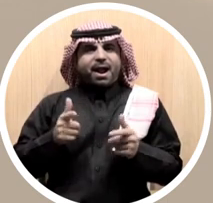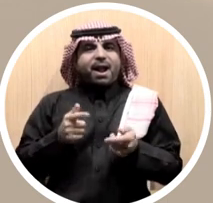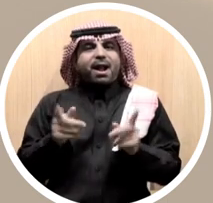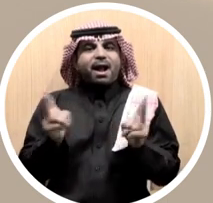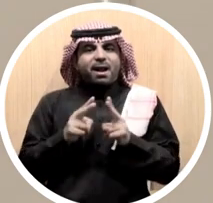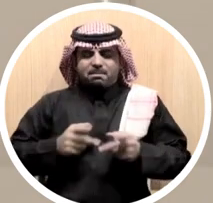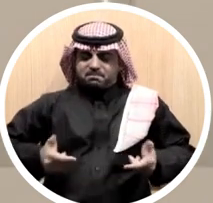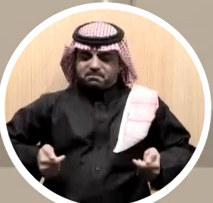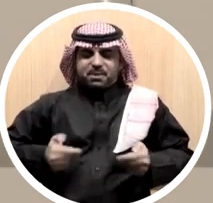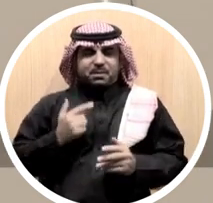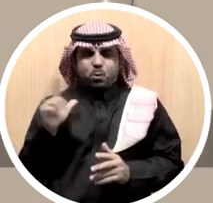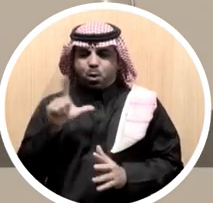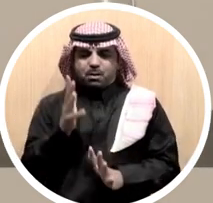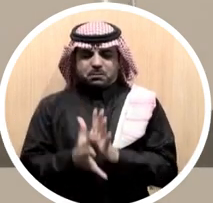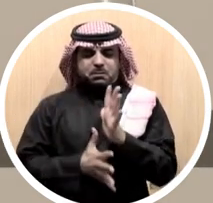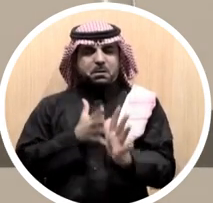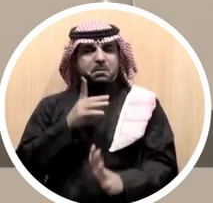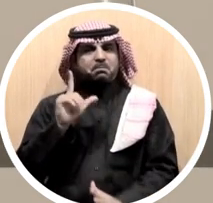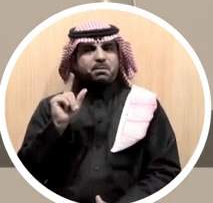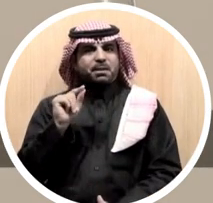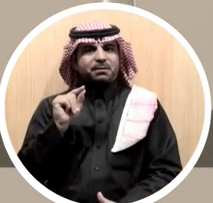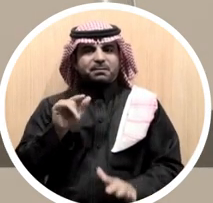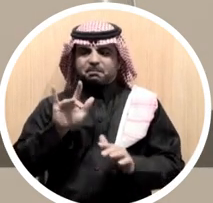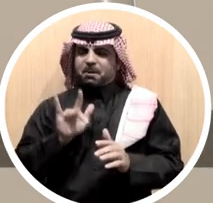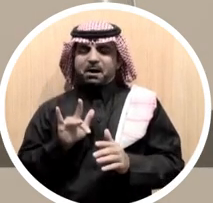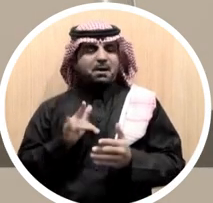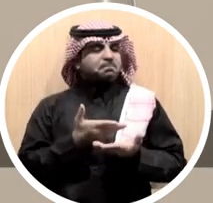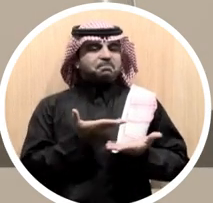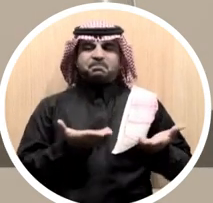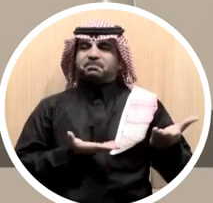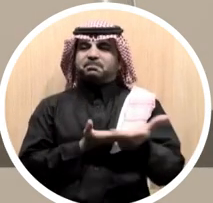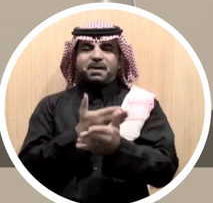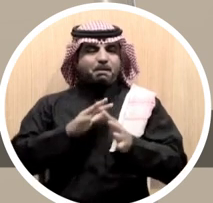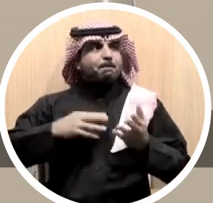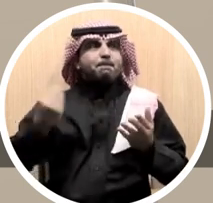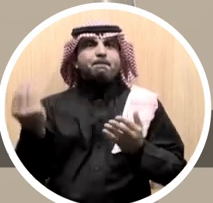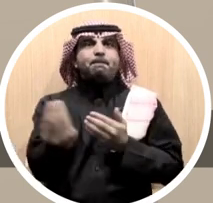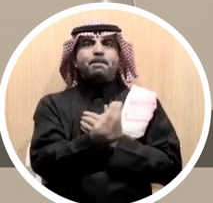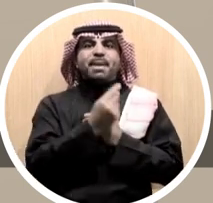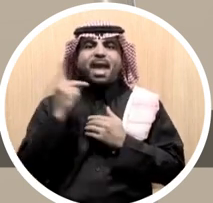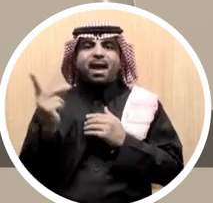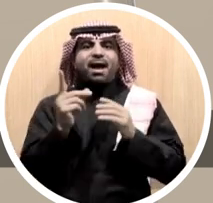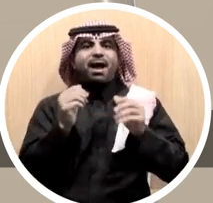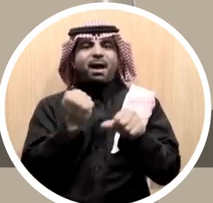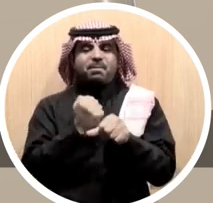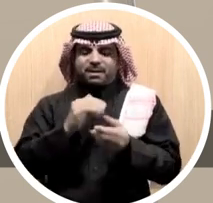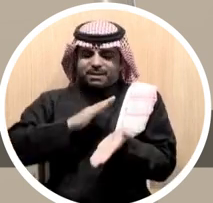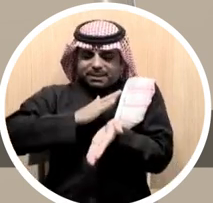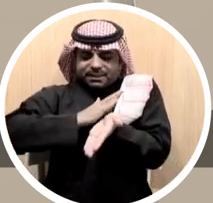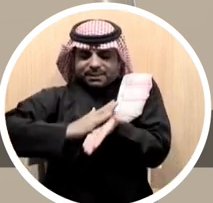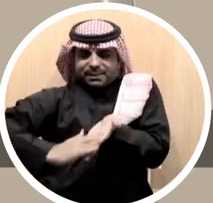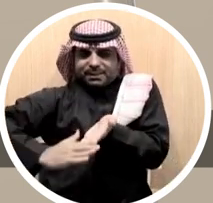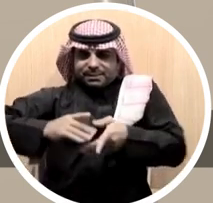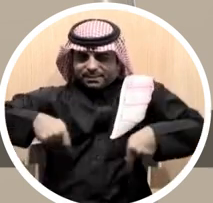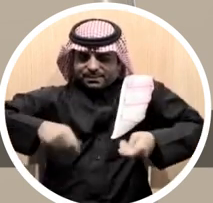his office. His workplace has disability access, ramps, lifts, and equipment Sami can use to gain